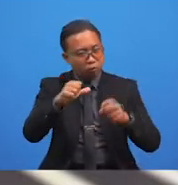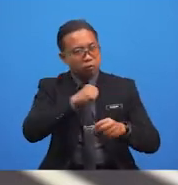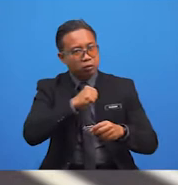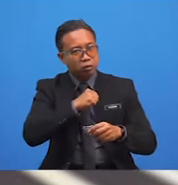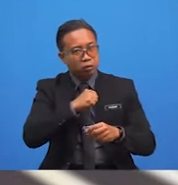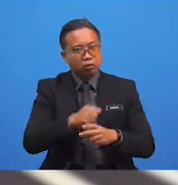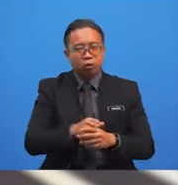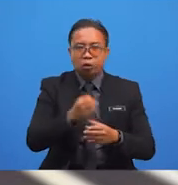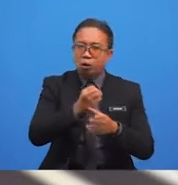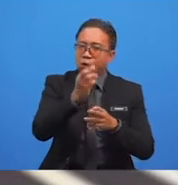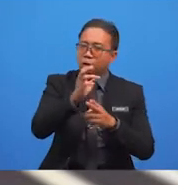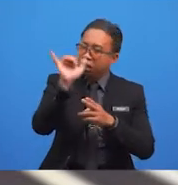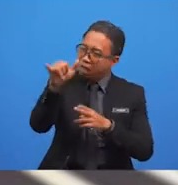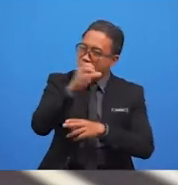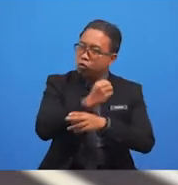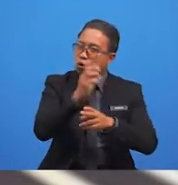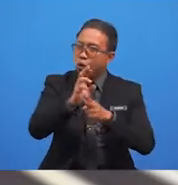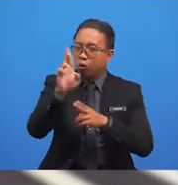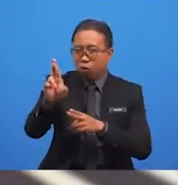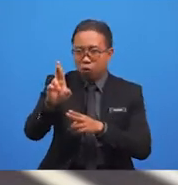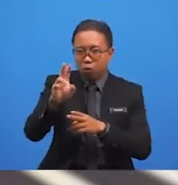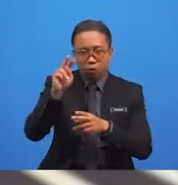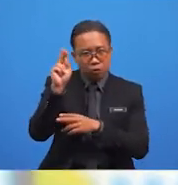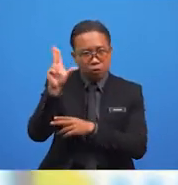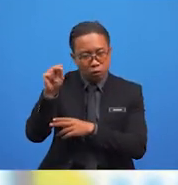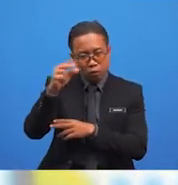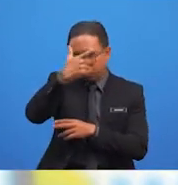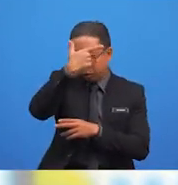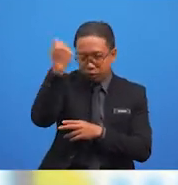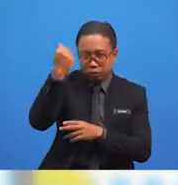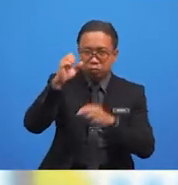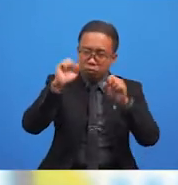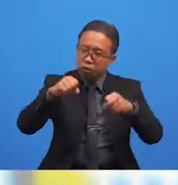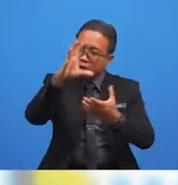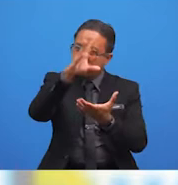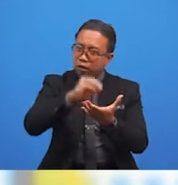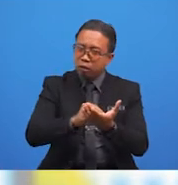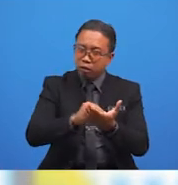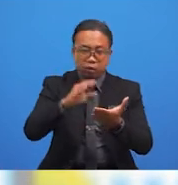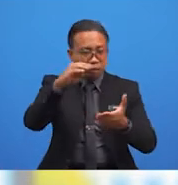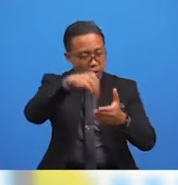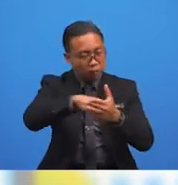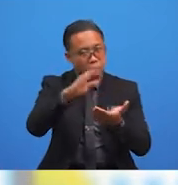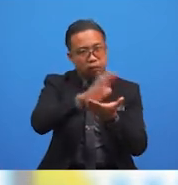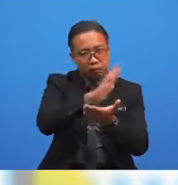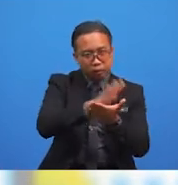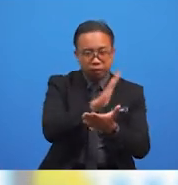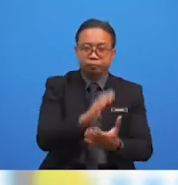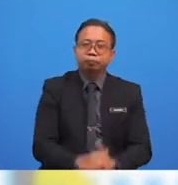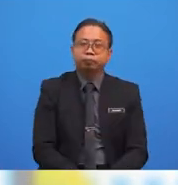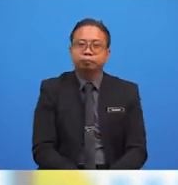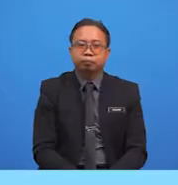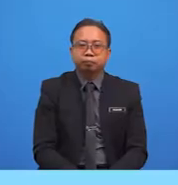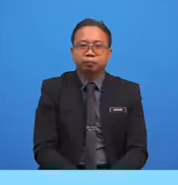own yes or no reasons. You can copy this table on a piece of paper.